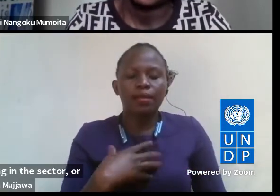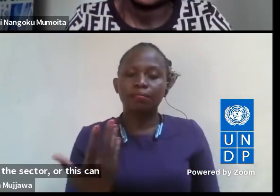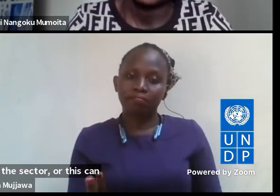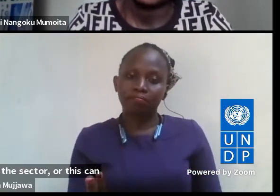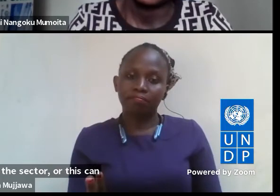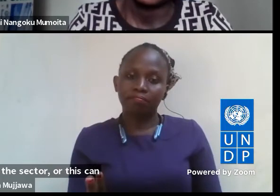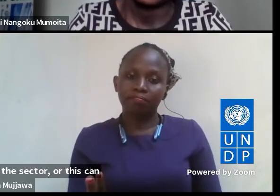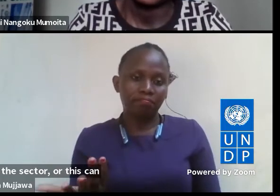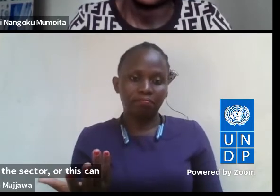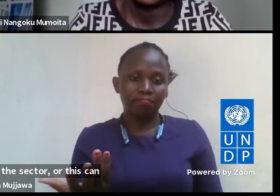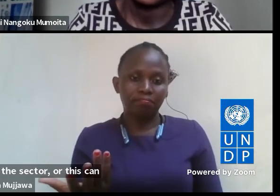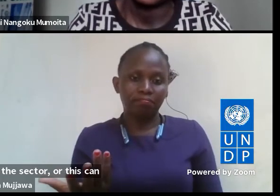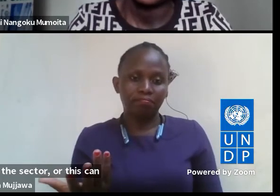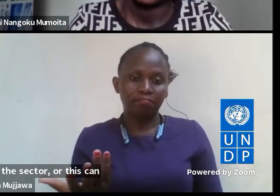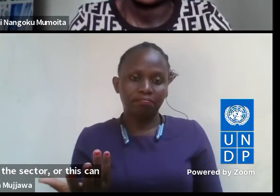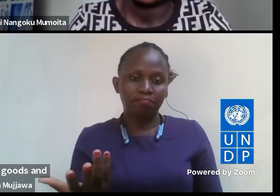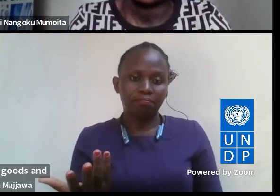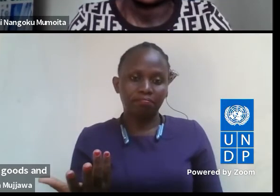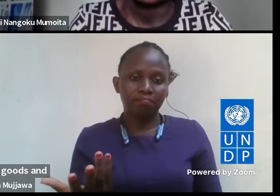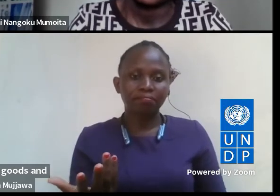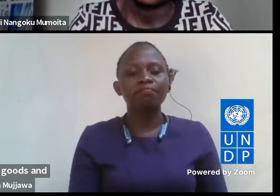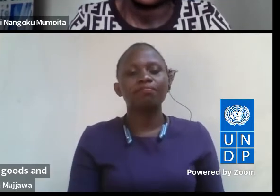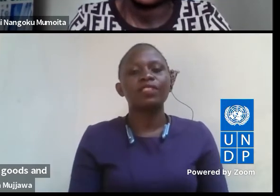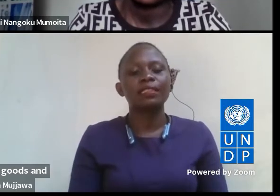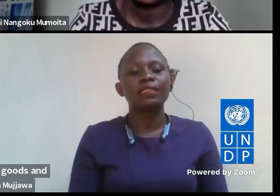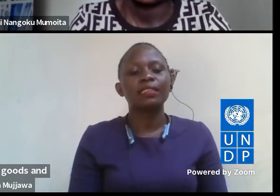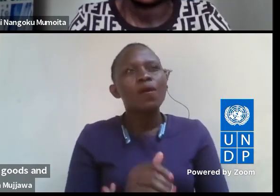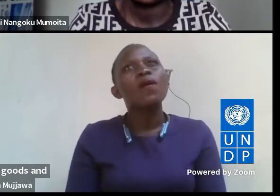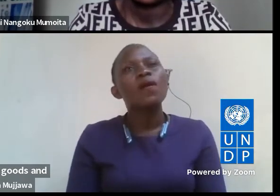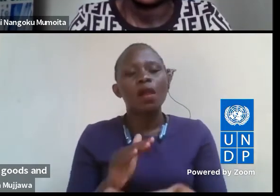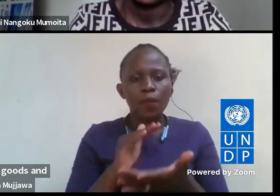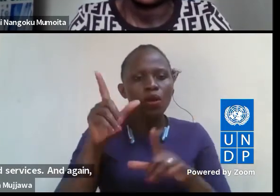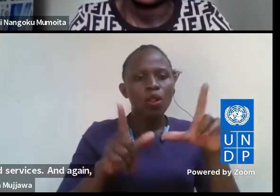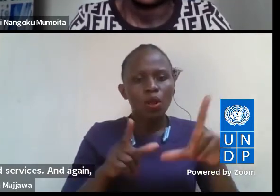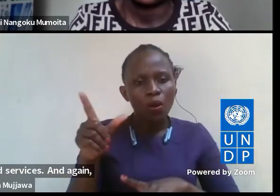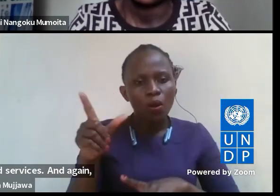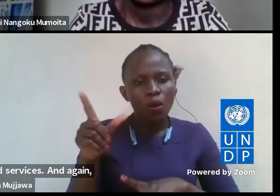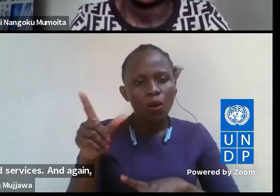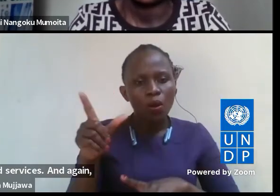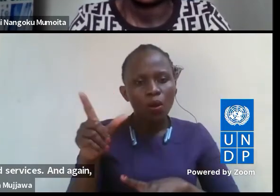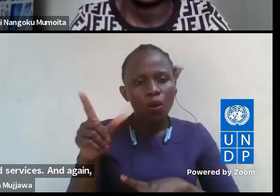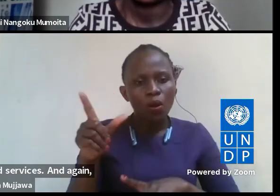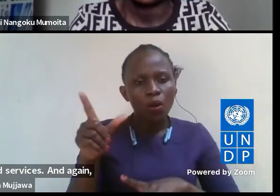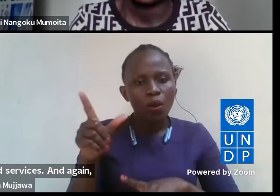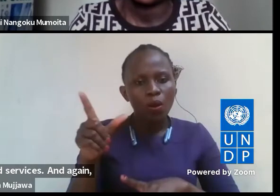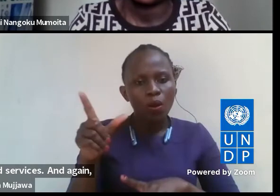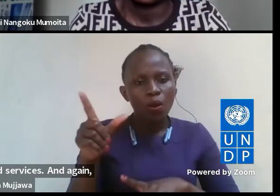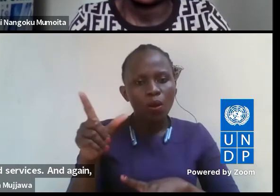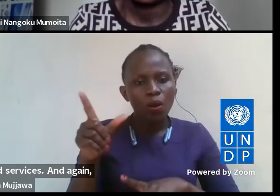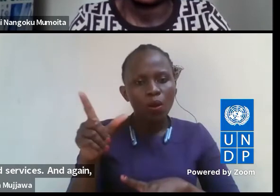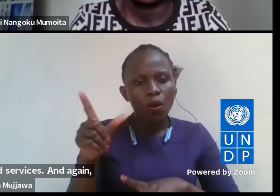through providing goods and services. And again, this can be through the local companies providing this, and